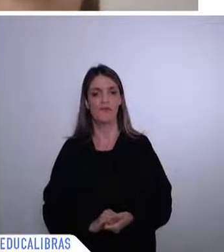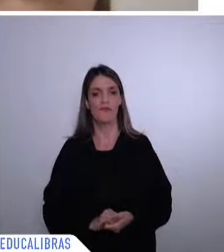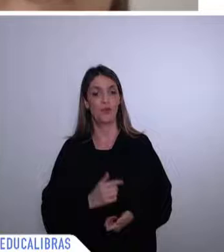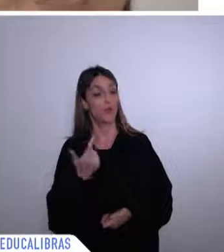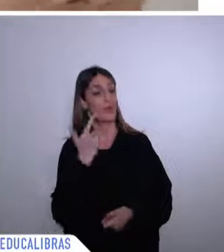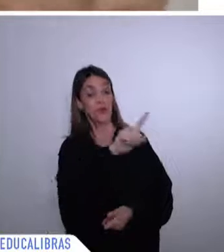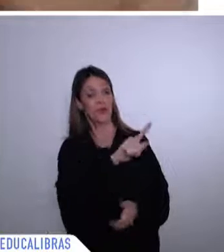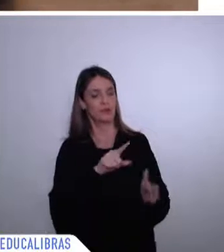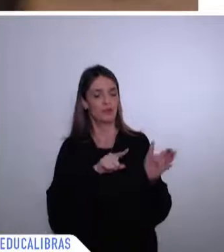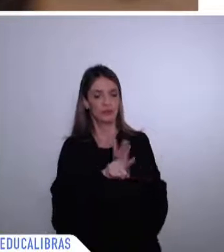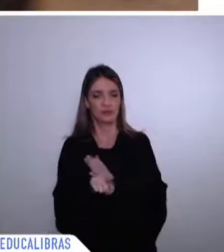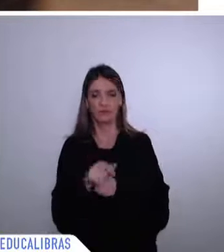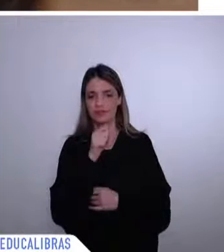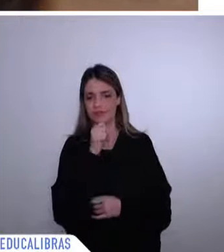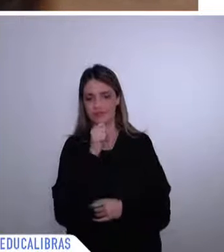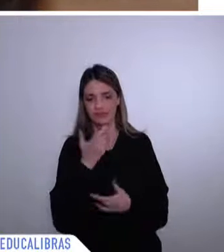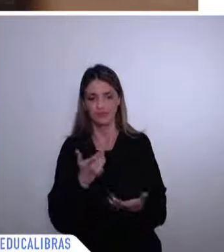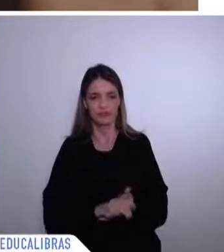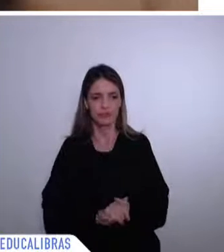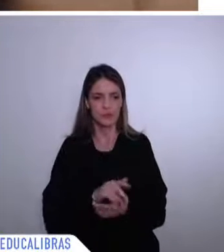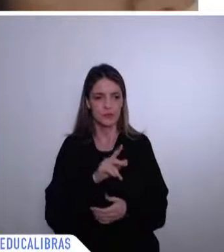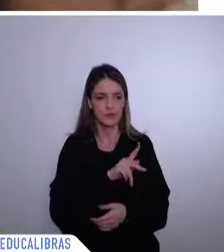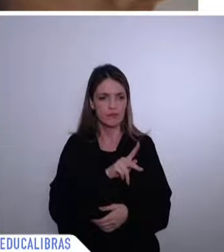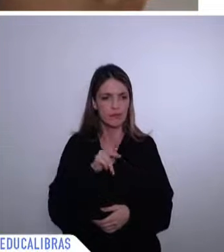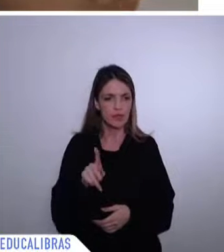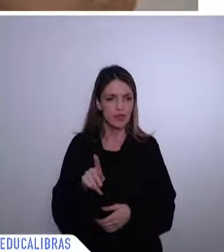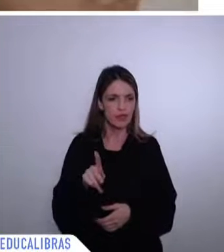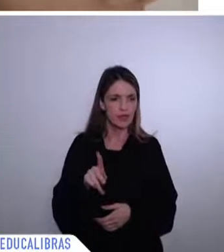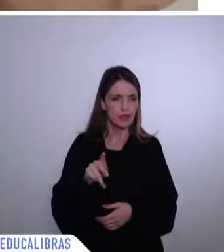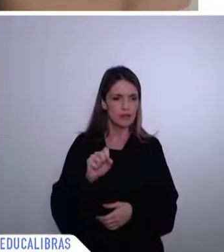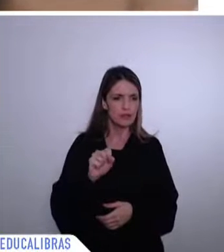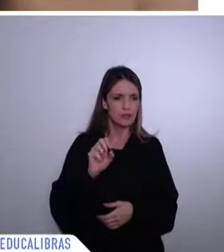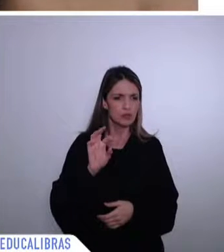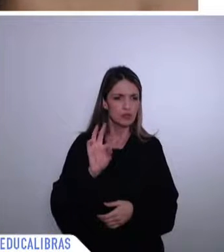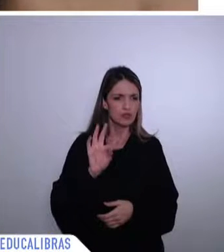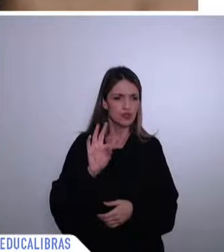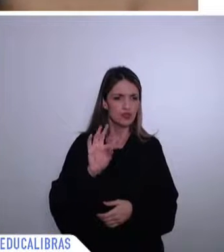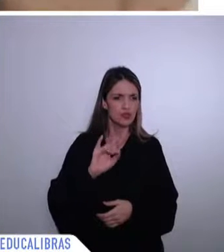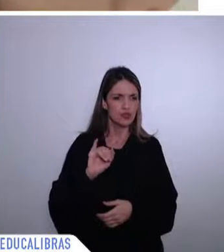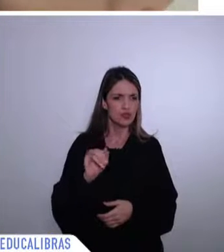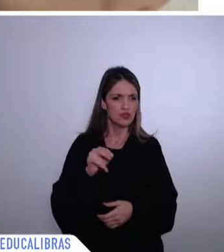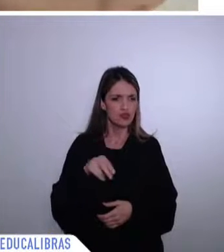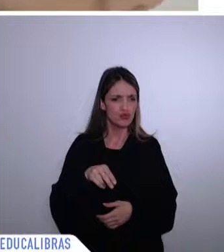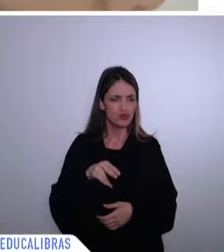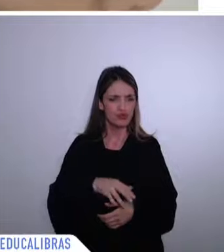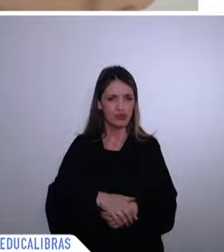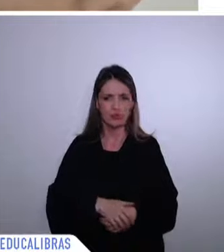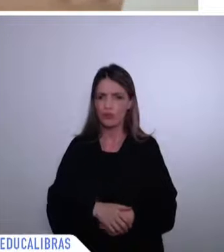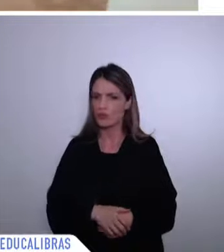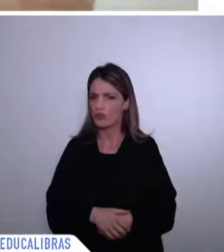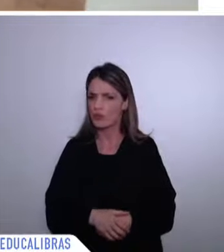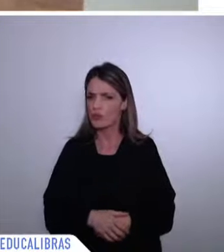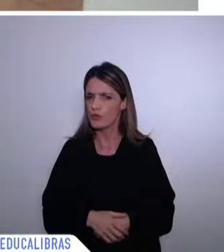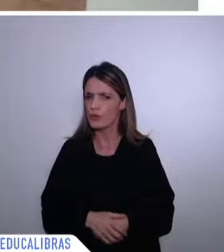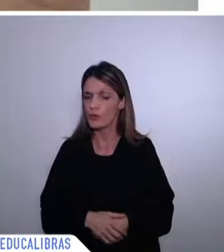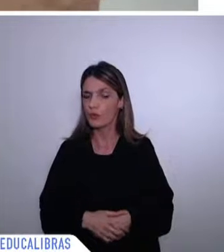Well, apparently not. So let's move ahead. Mr. Lupi, we have a question for you.